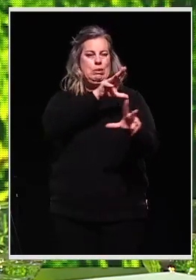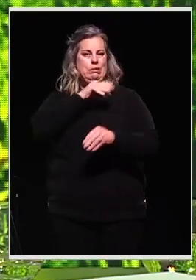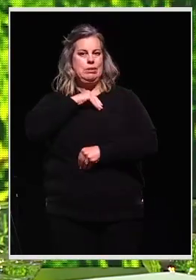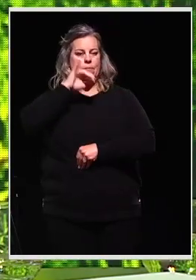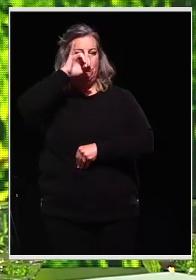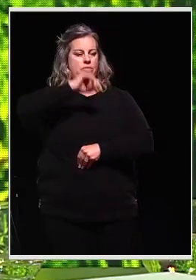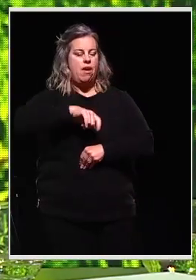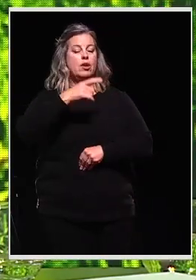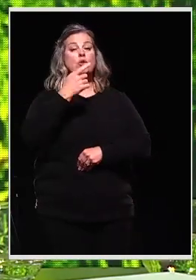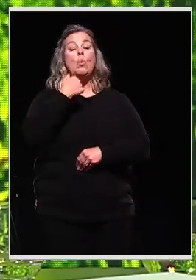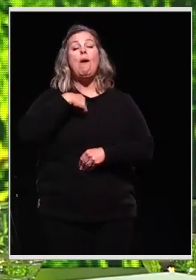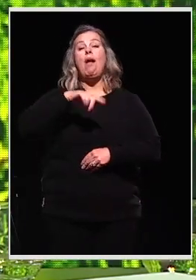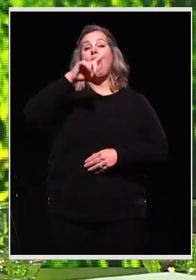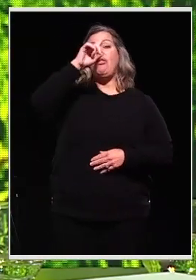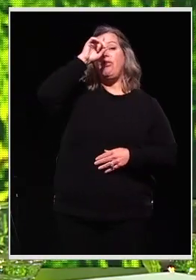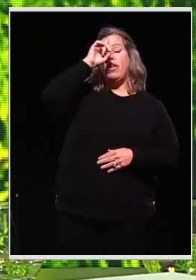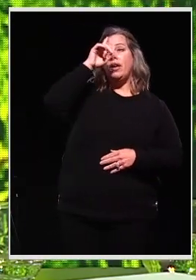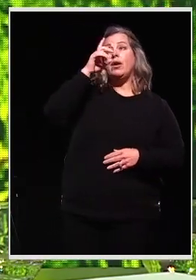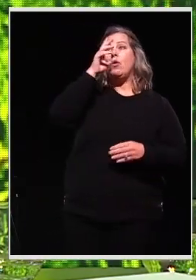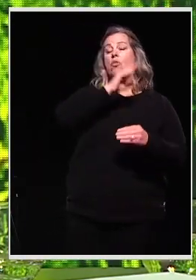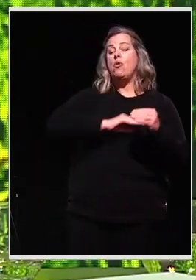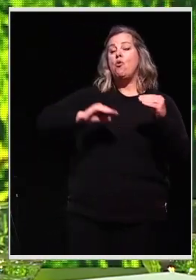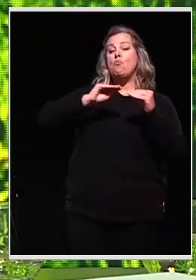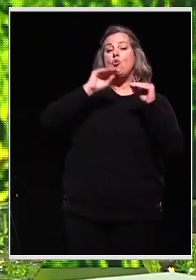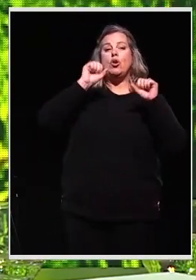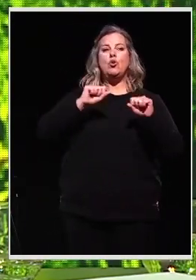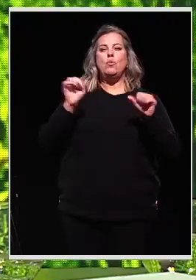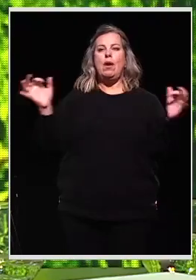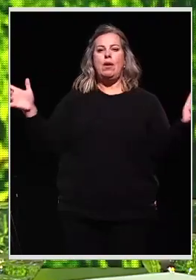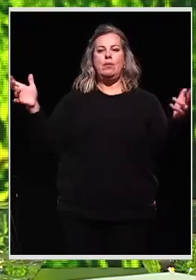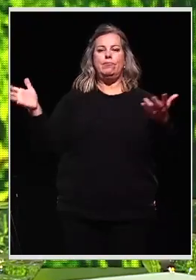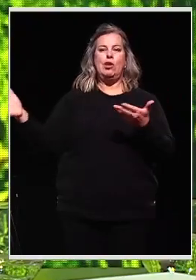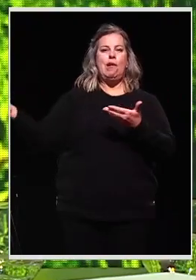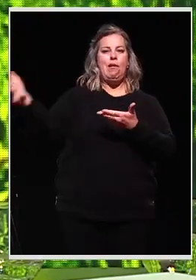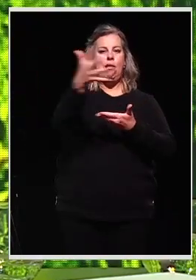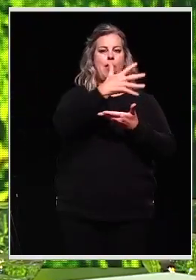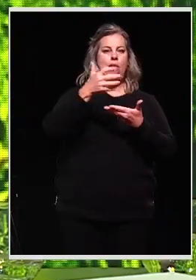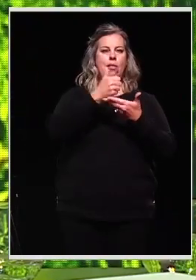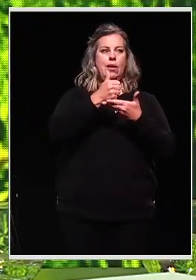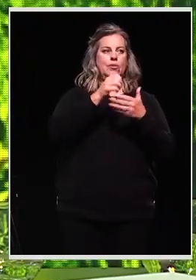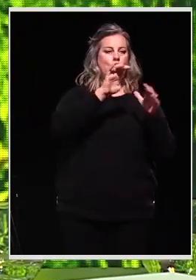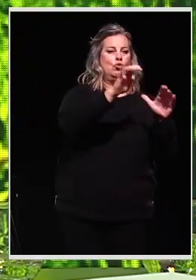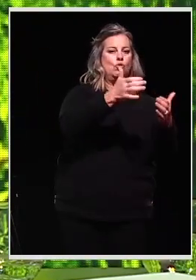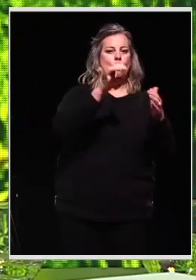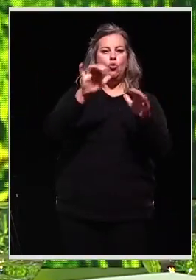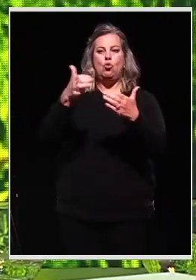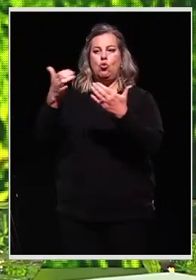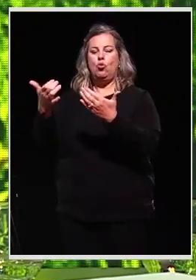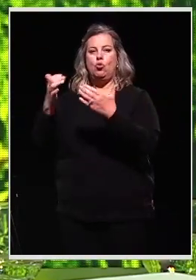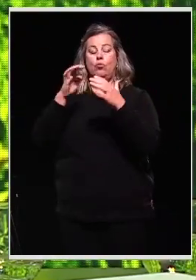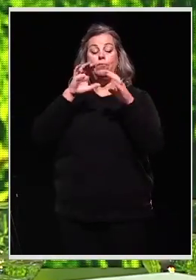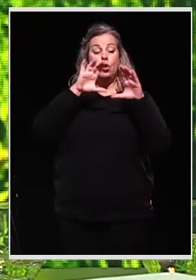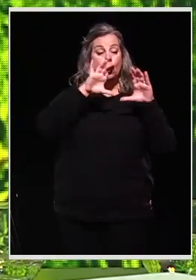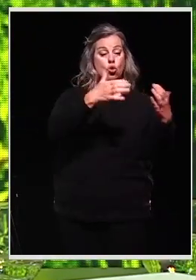that the more you are able to assemble groups across the full supply chain, even